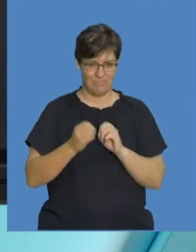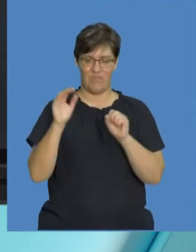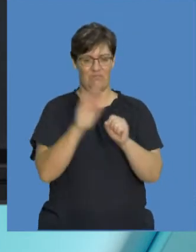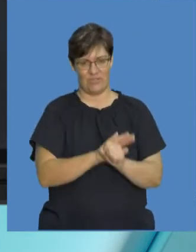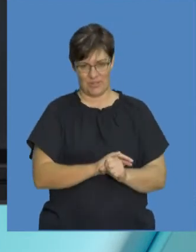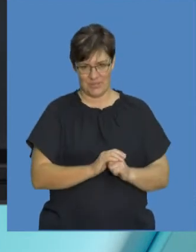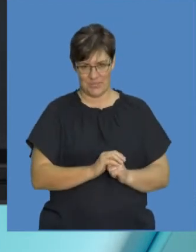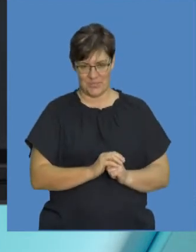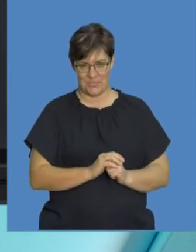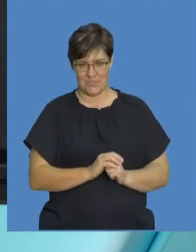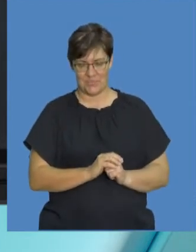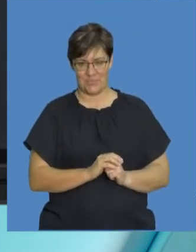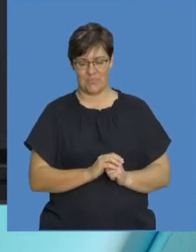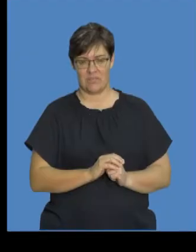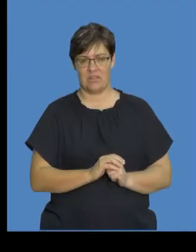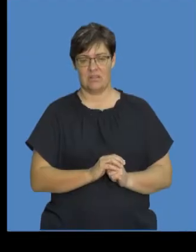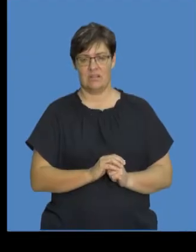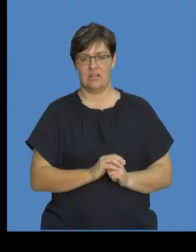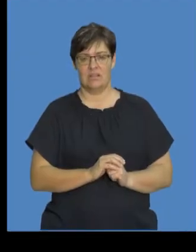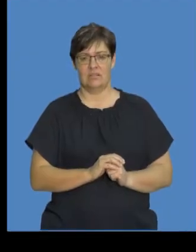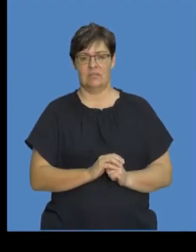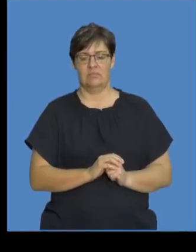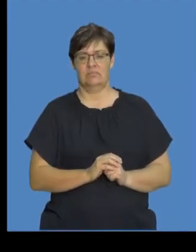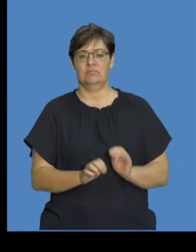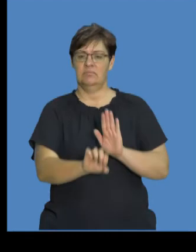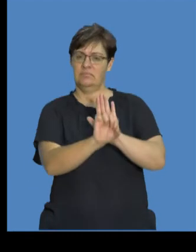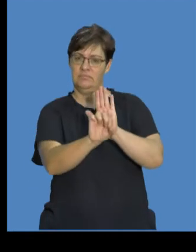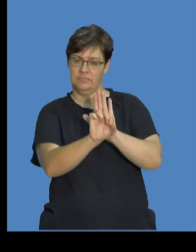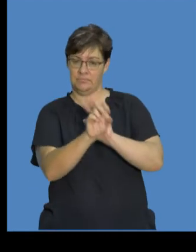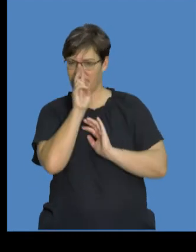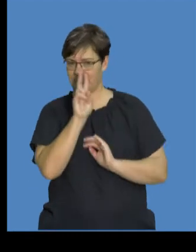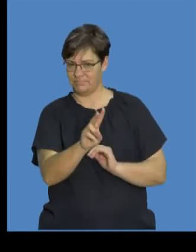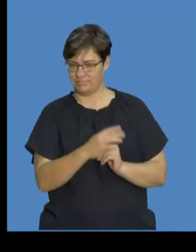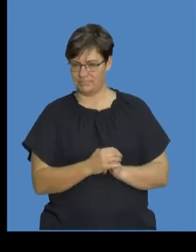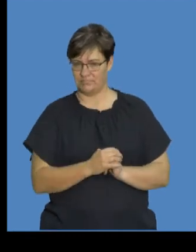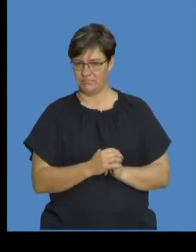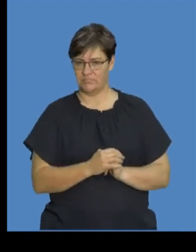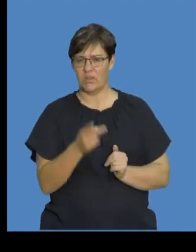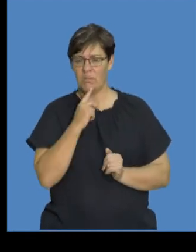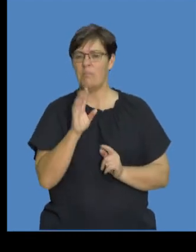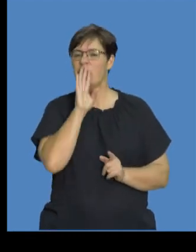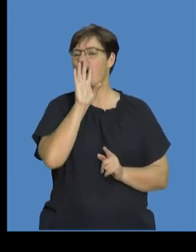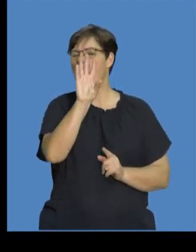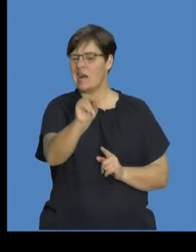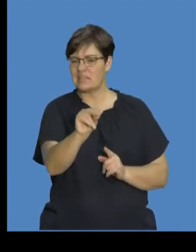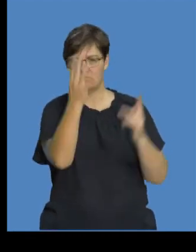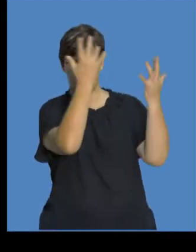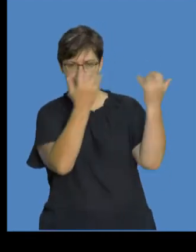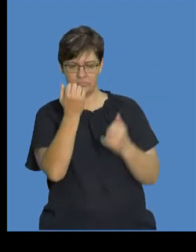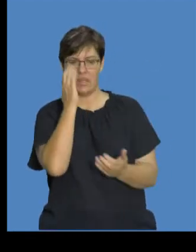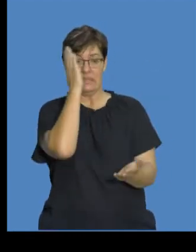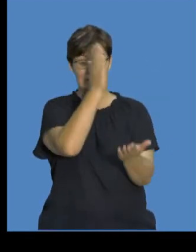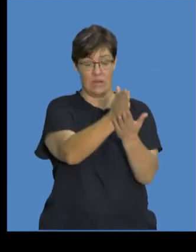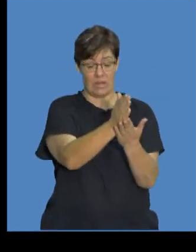manufactured this financial year. Right, now we're looking at an example. If you are asked to calculate the